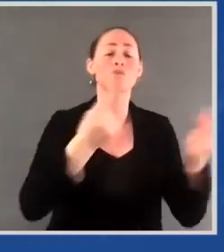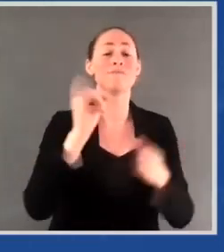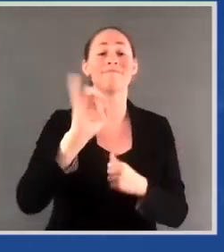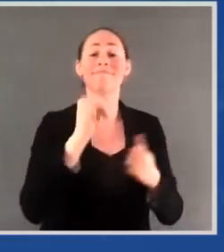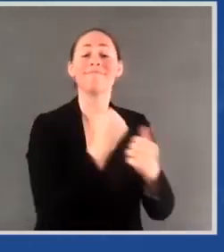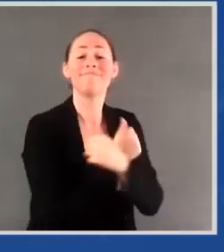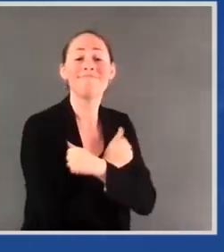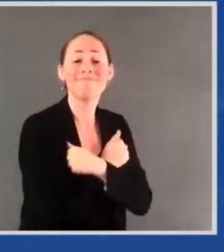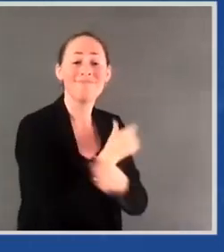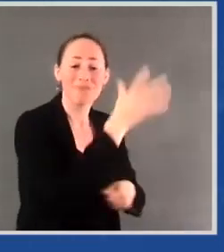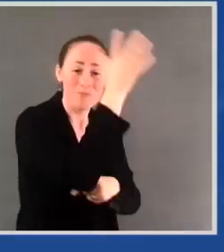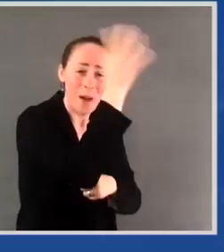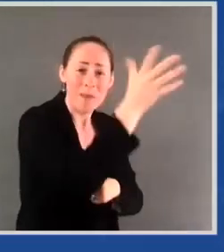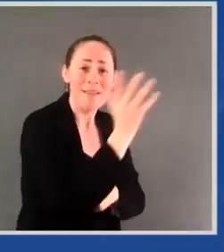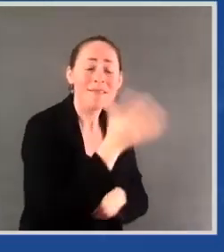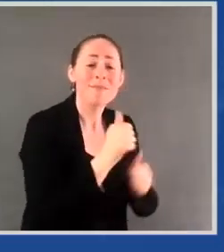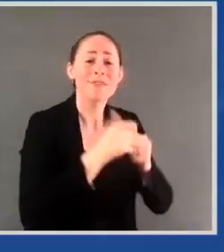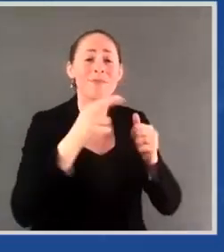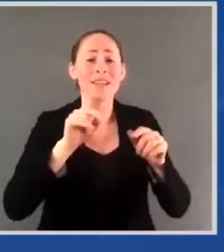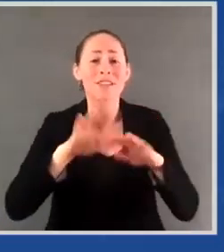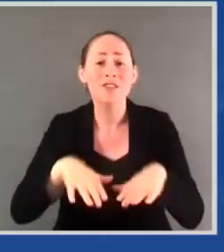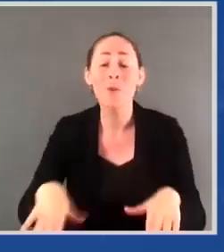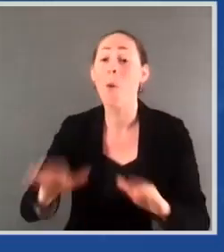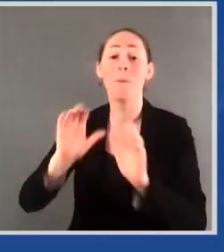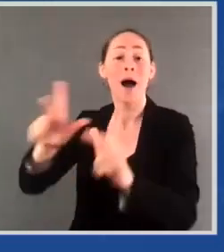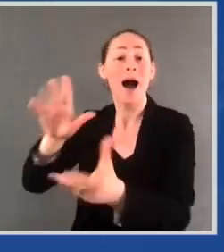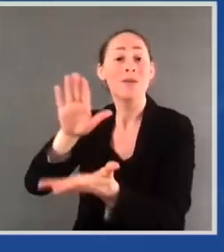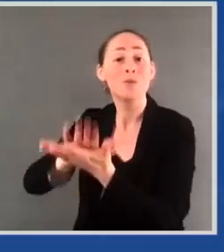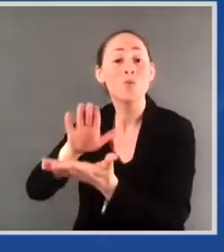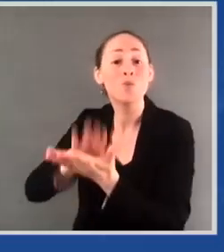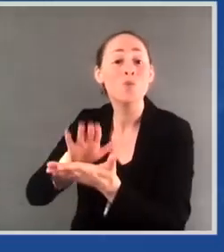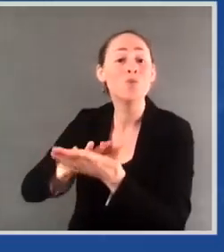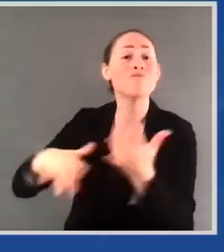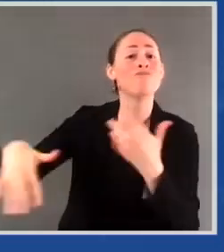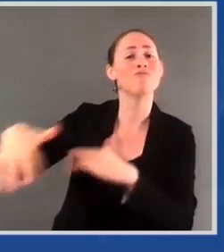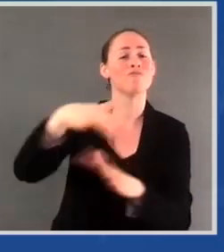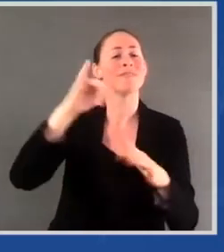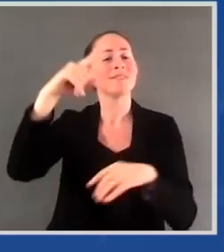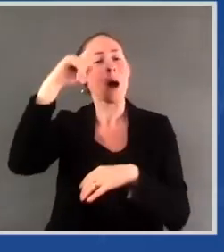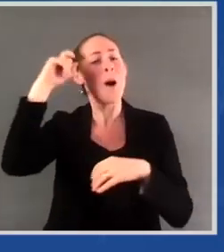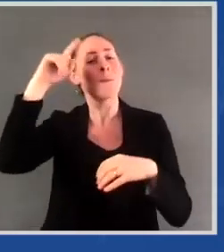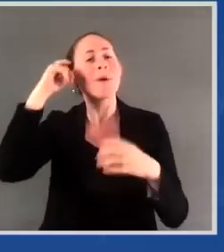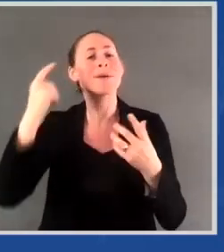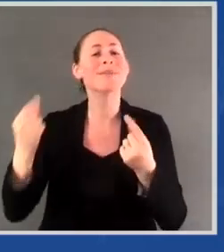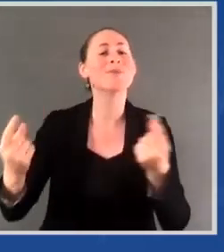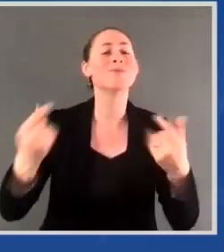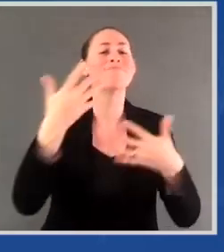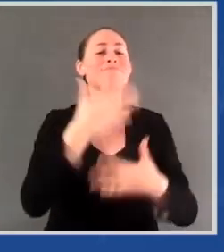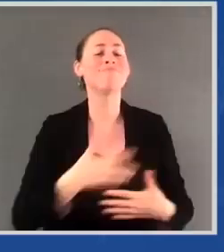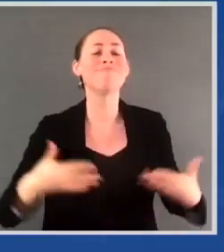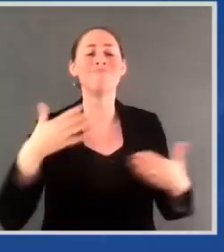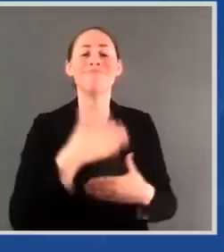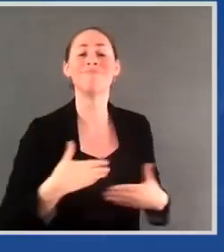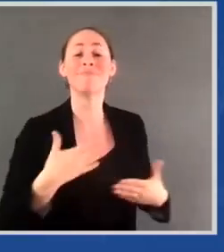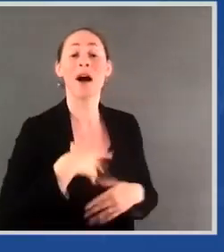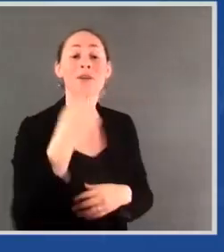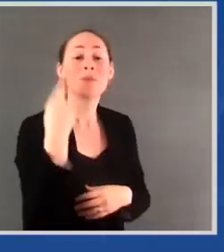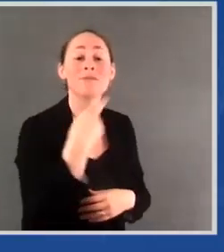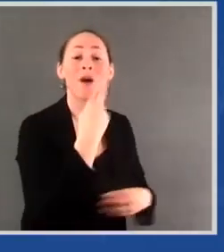to school and getting ready for the summer, people going out to restaurants and traveling, businesses are